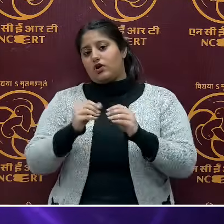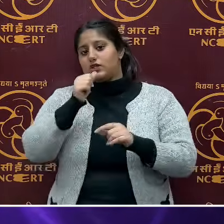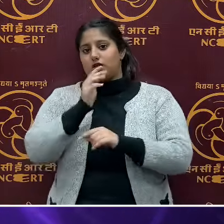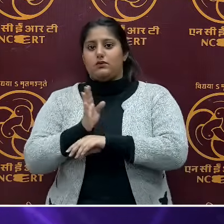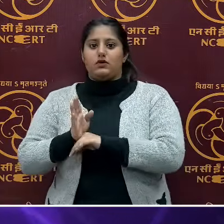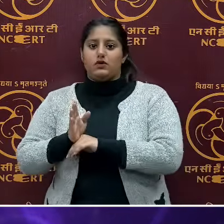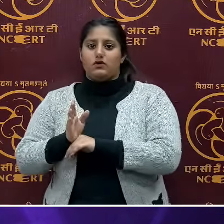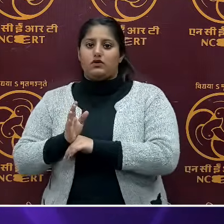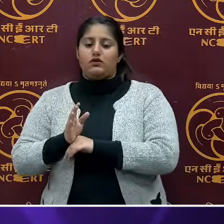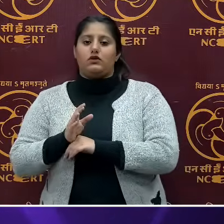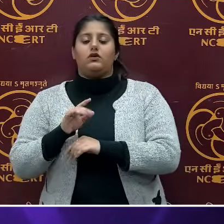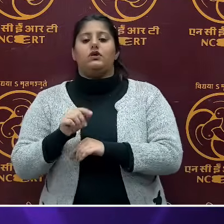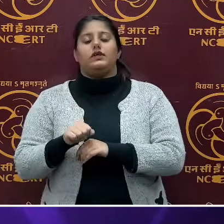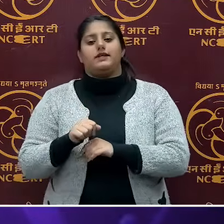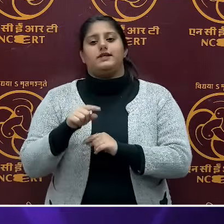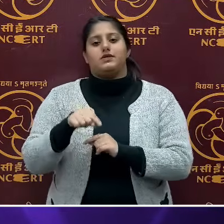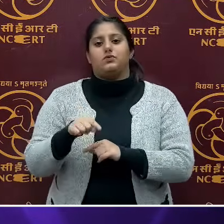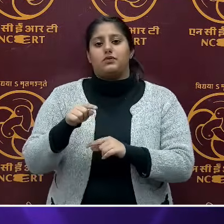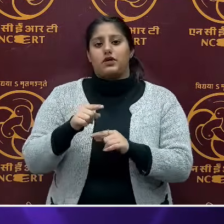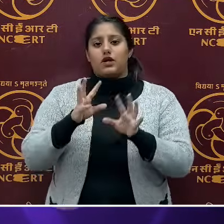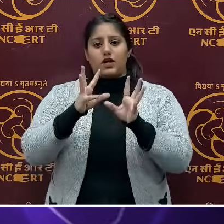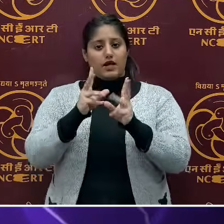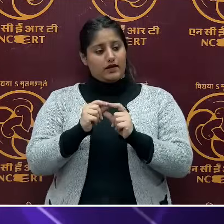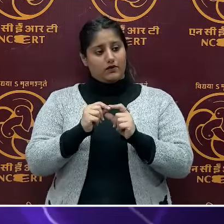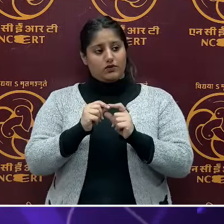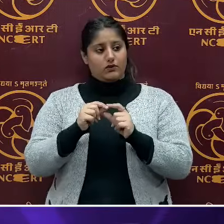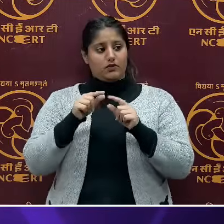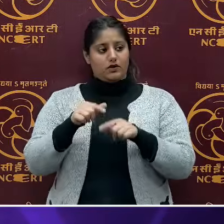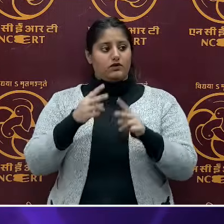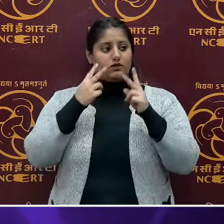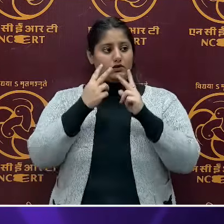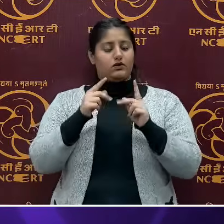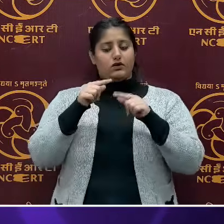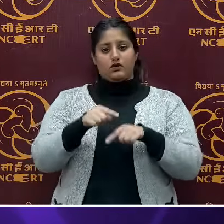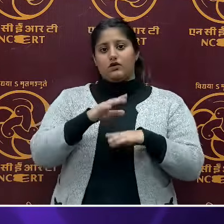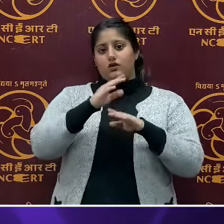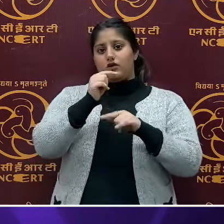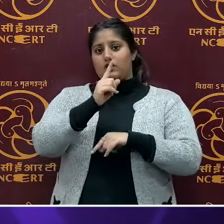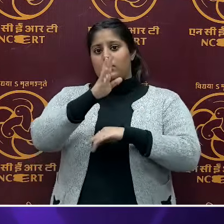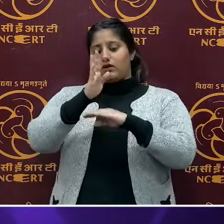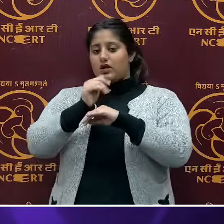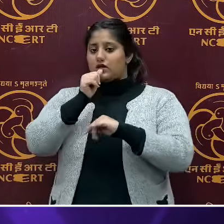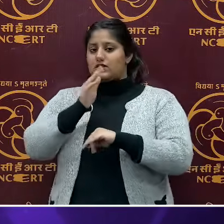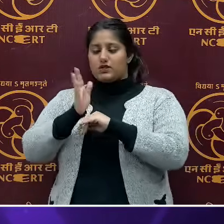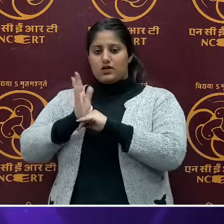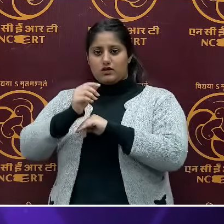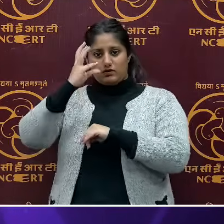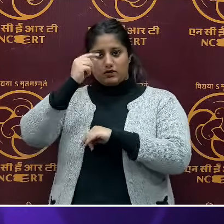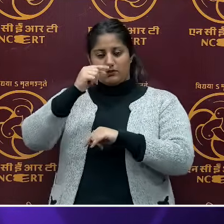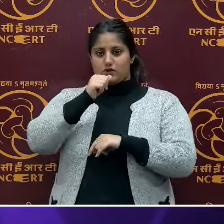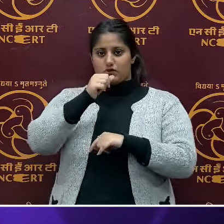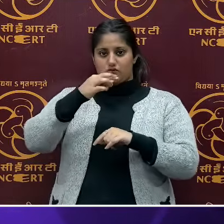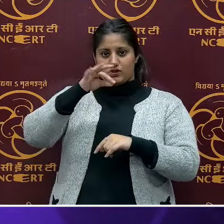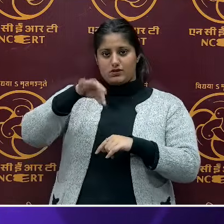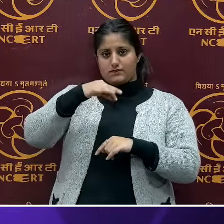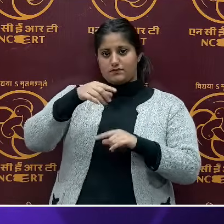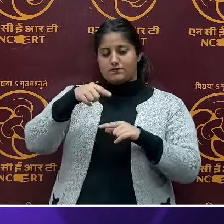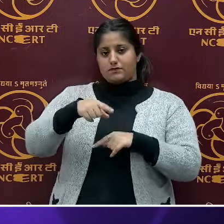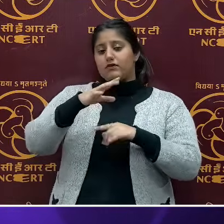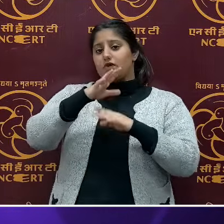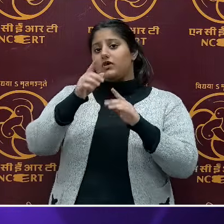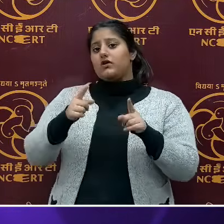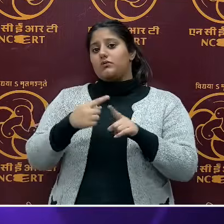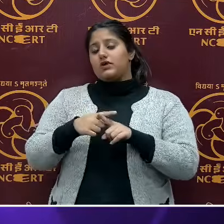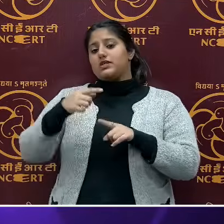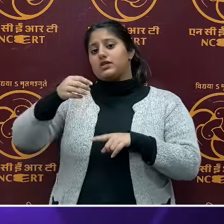lemonade. So, how you are going to calculate? Look, number of glasses of lemonade 6. Number of spoons